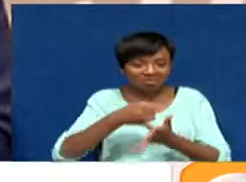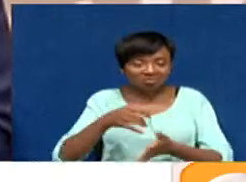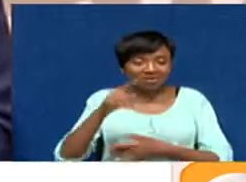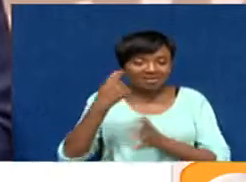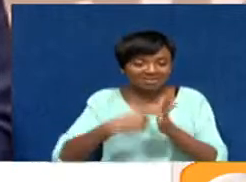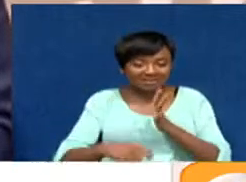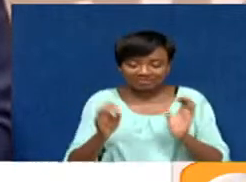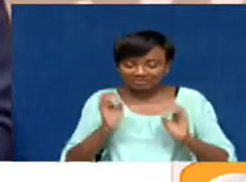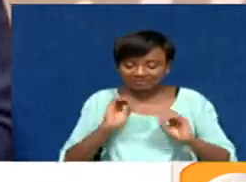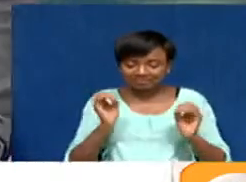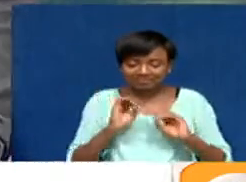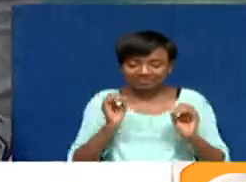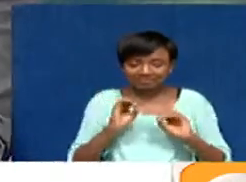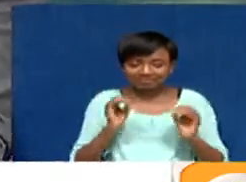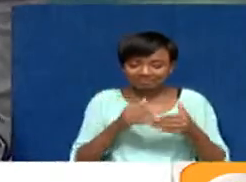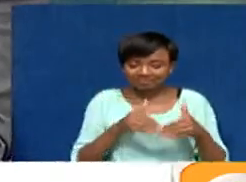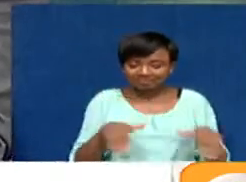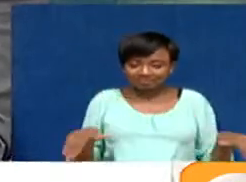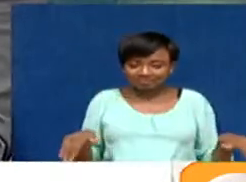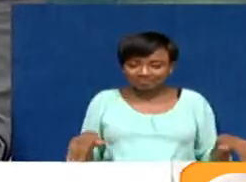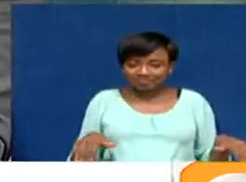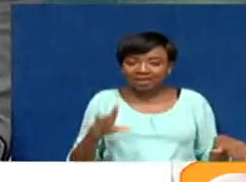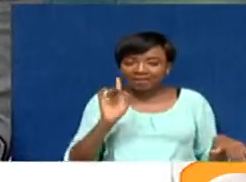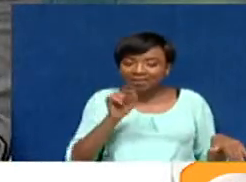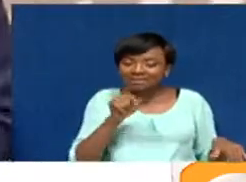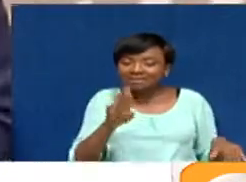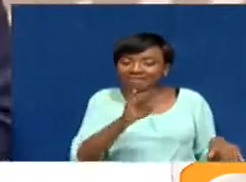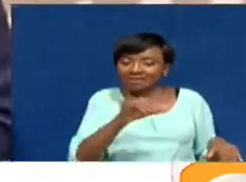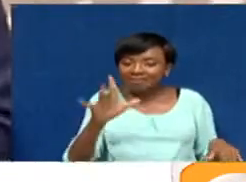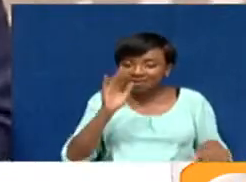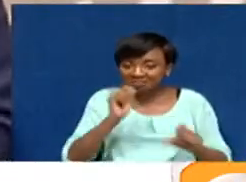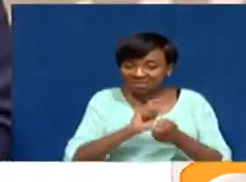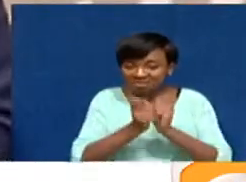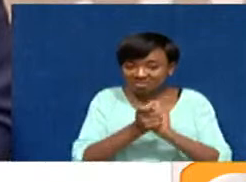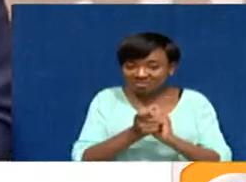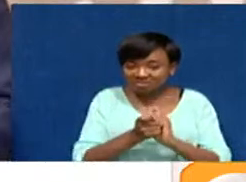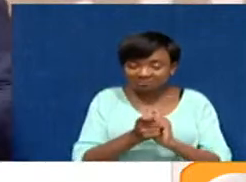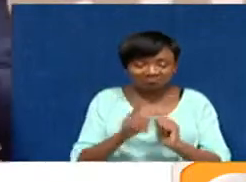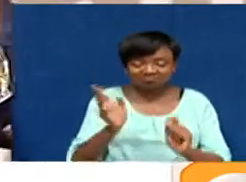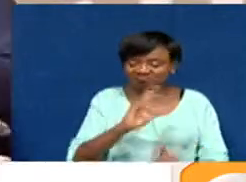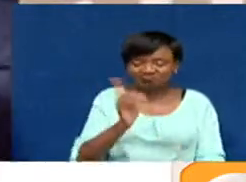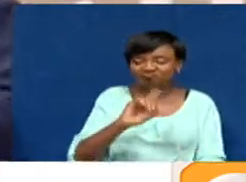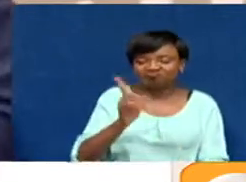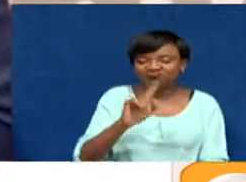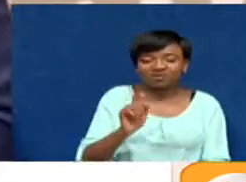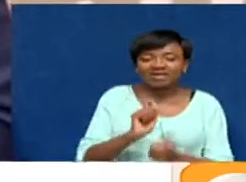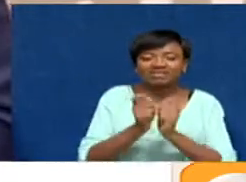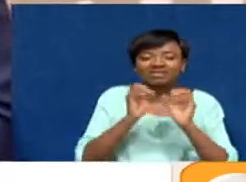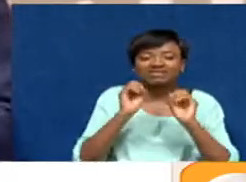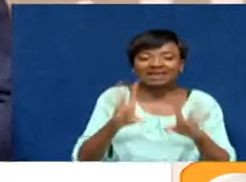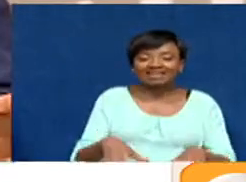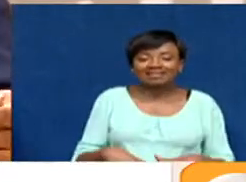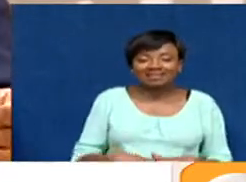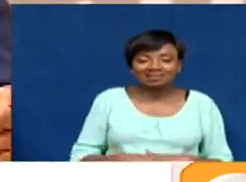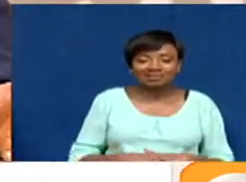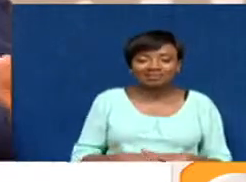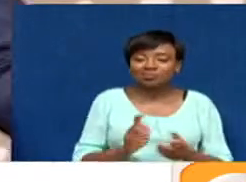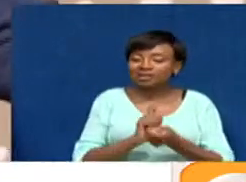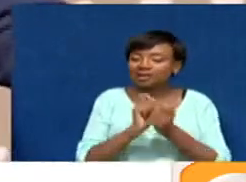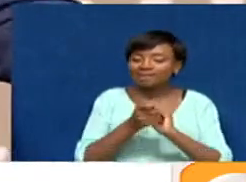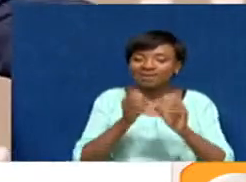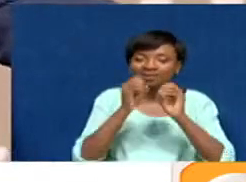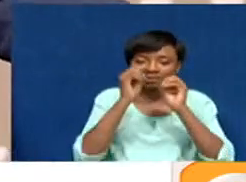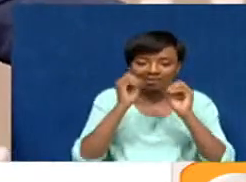ministry. Would this law make a difference? No, it would not make any difference, because what would happen is if.